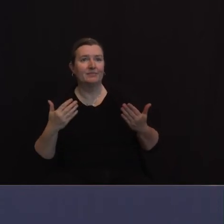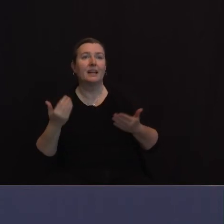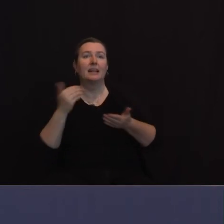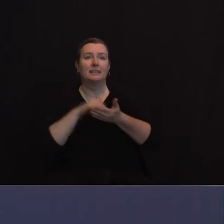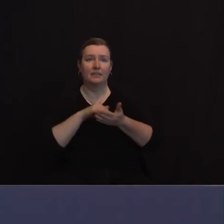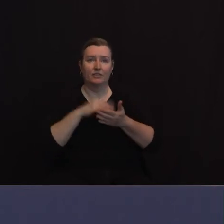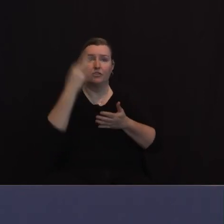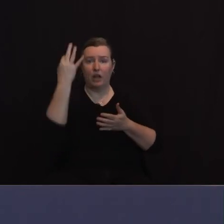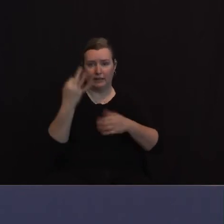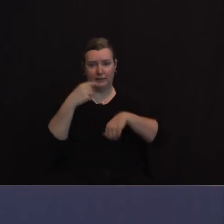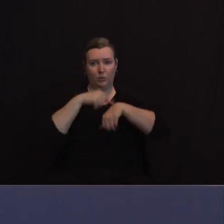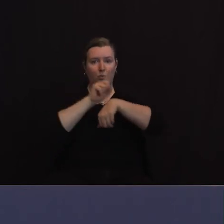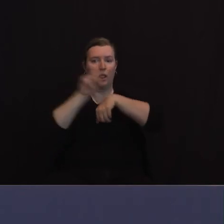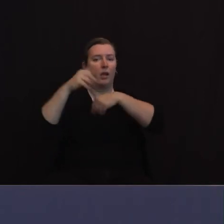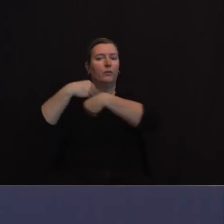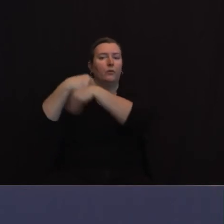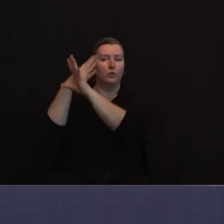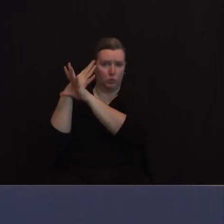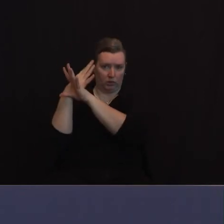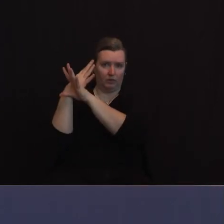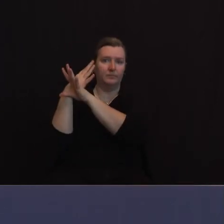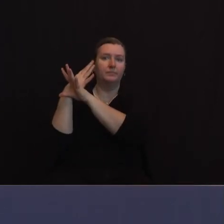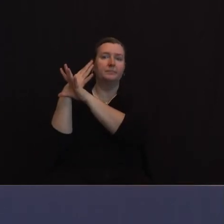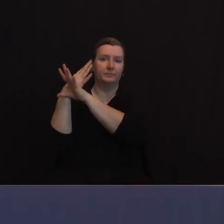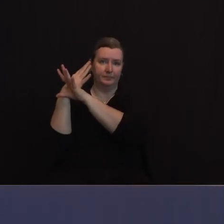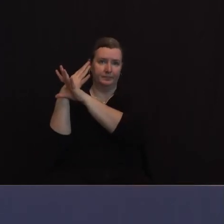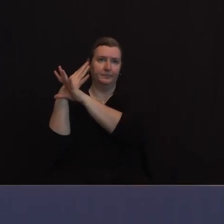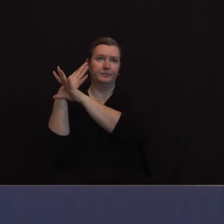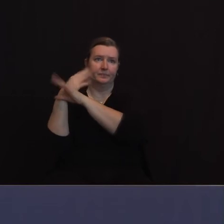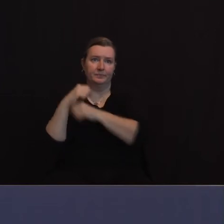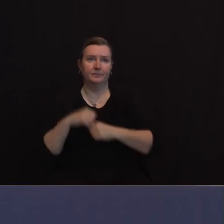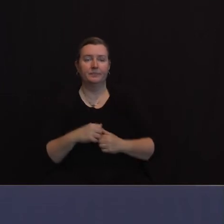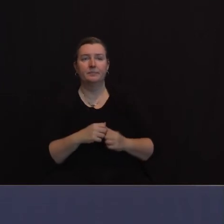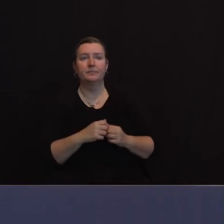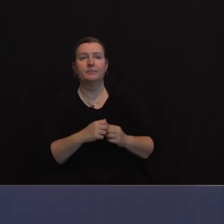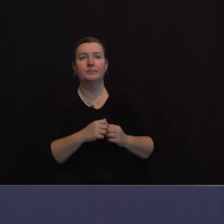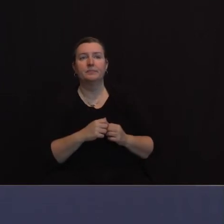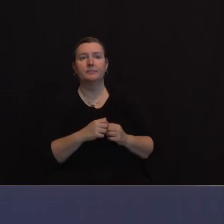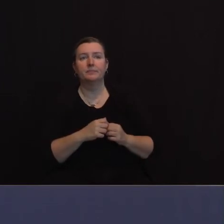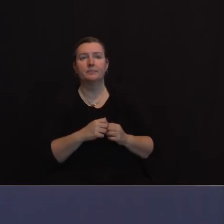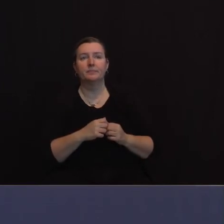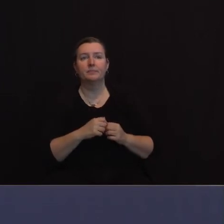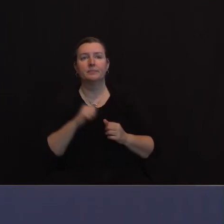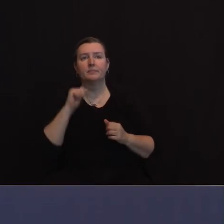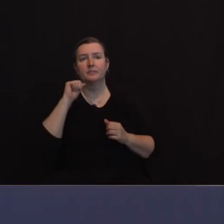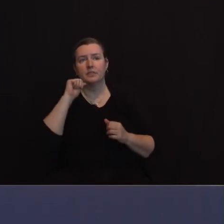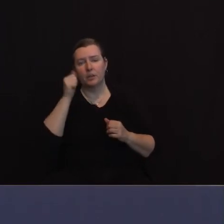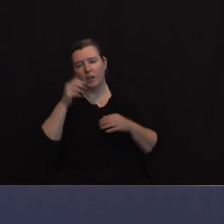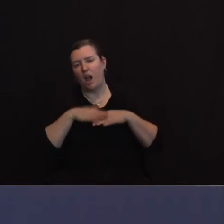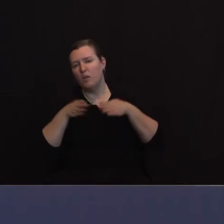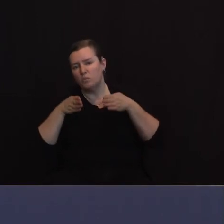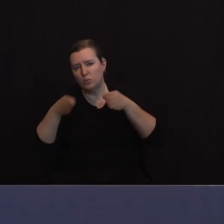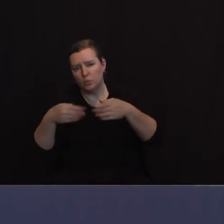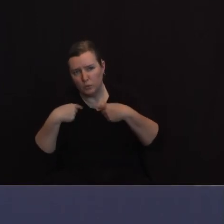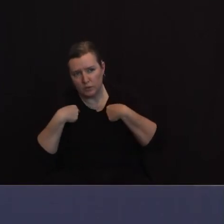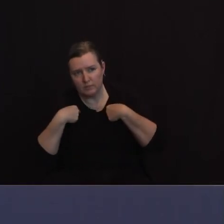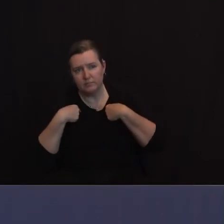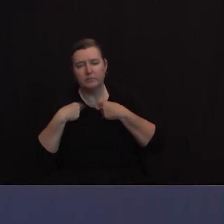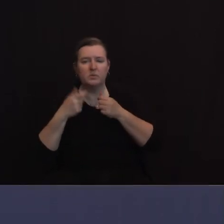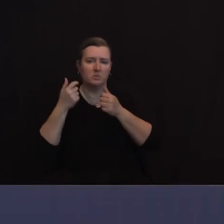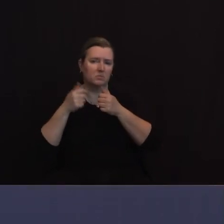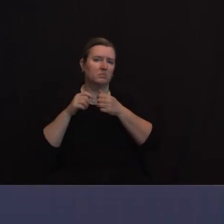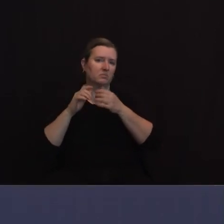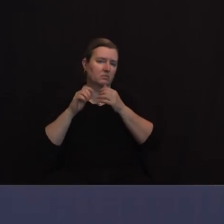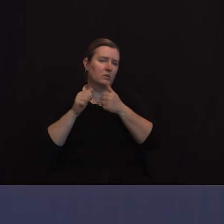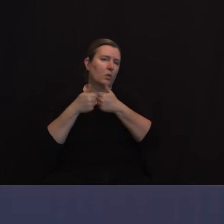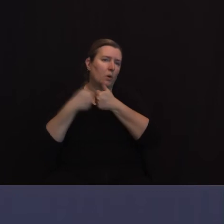o'clock, unless you hear otherwise. Tomorrow I will be on the road, so it's possible I'll have some COVID news,